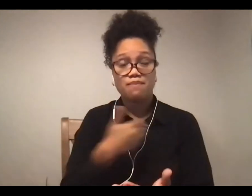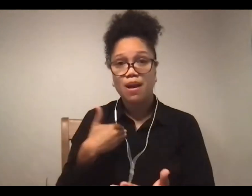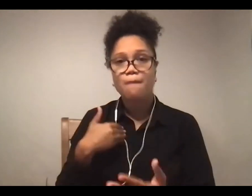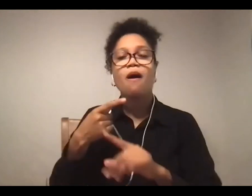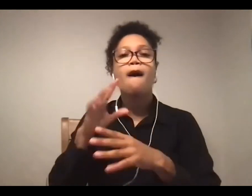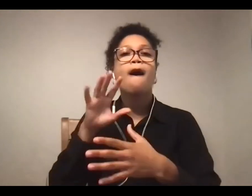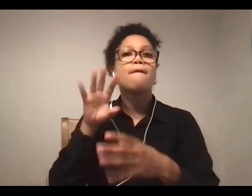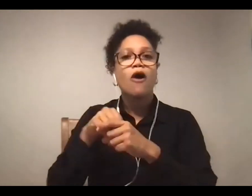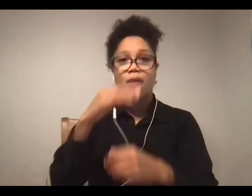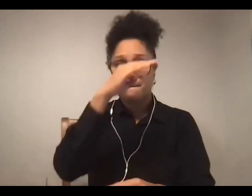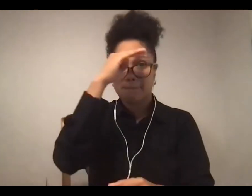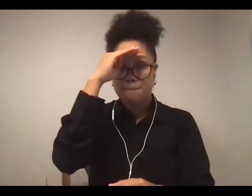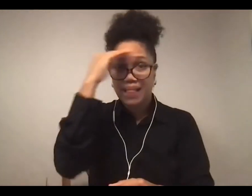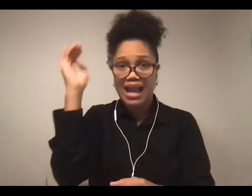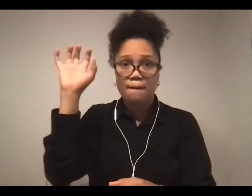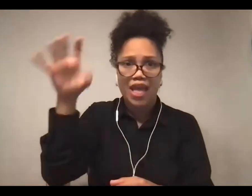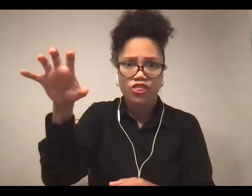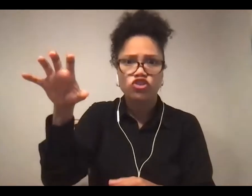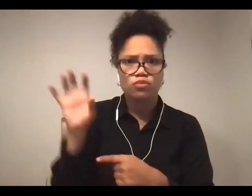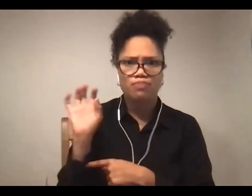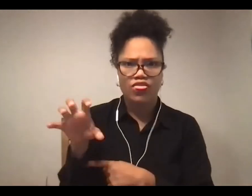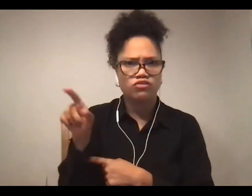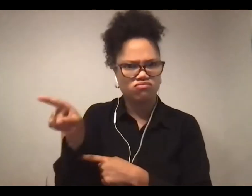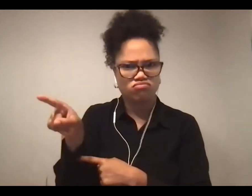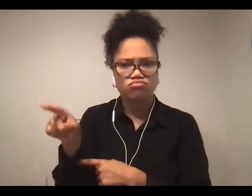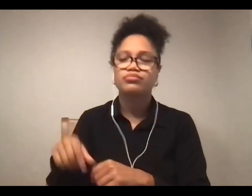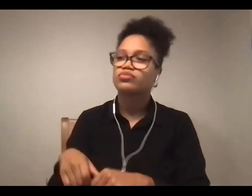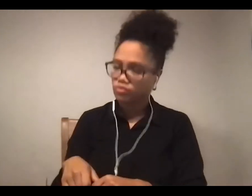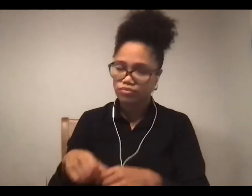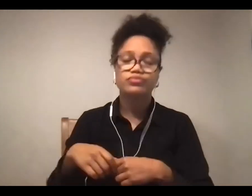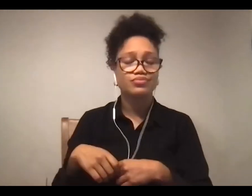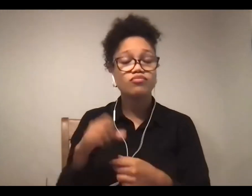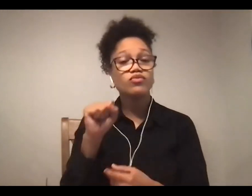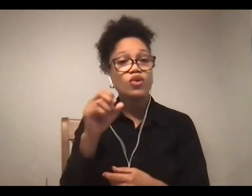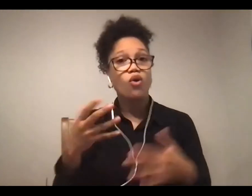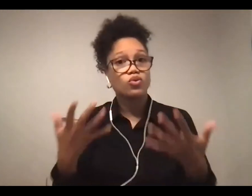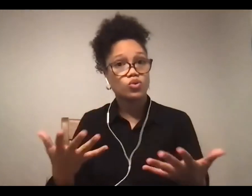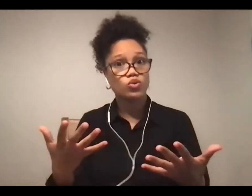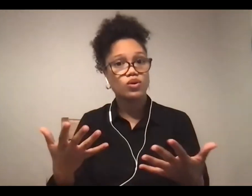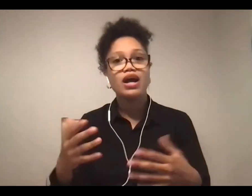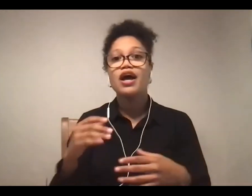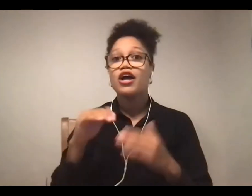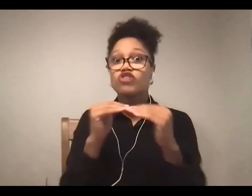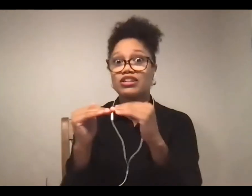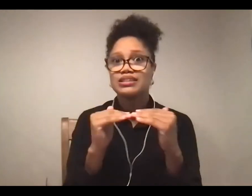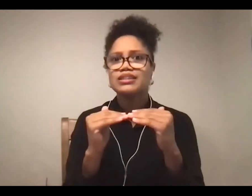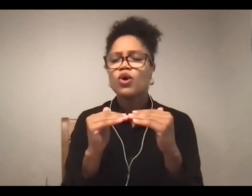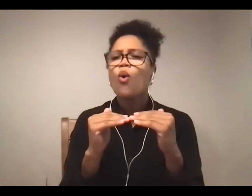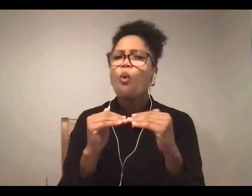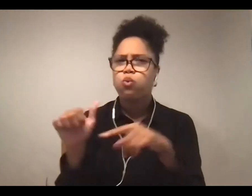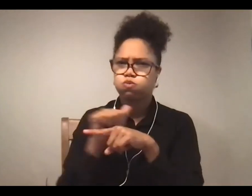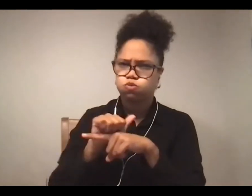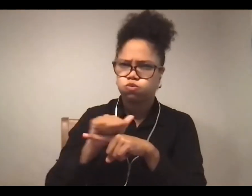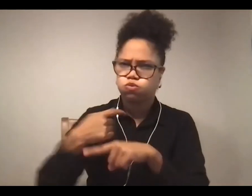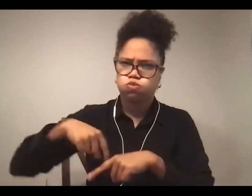were part of leading those survival programs. So justice was something that was readily practiced. It was something that was